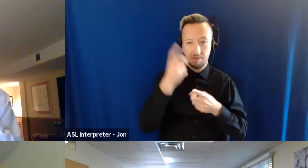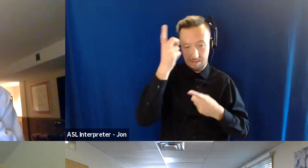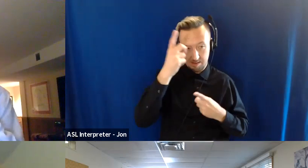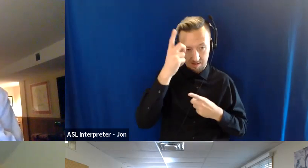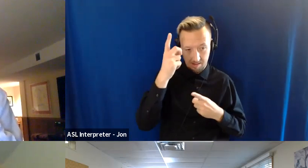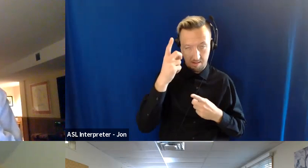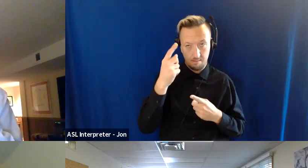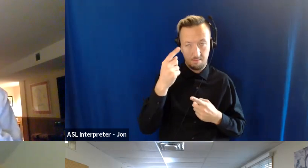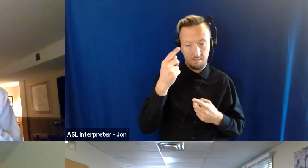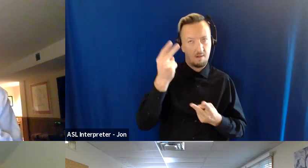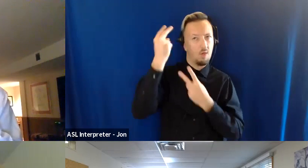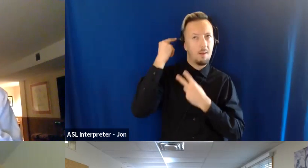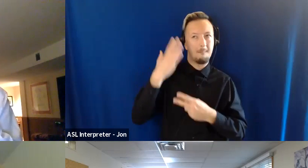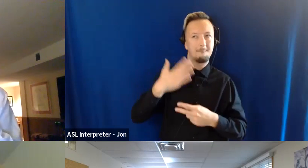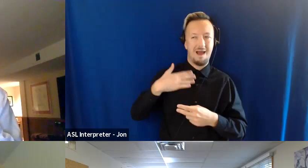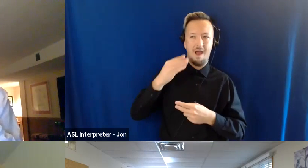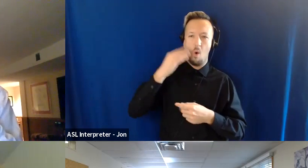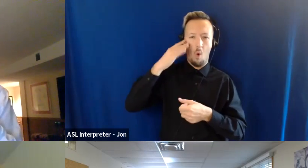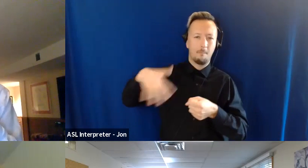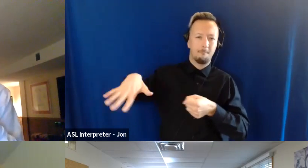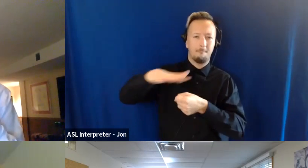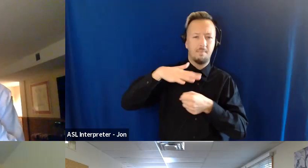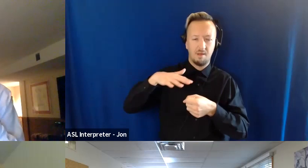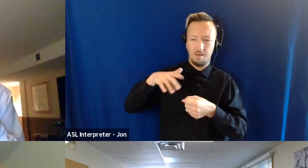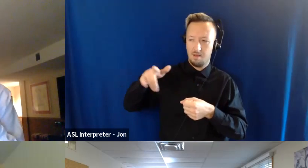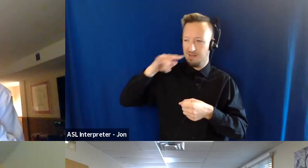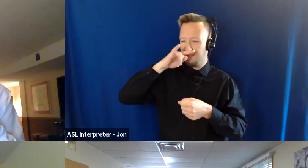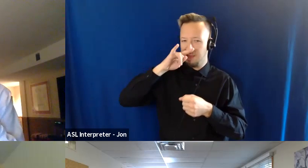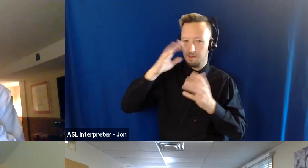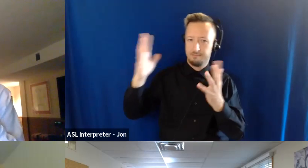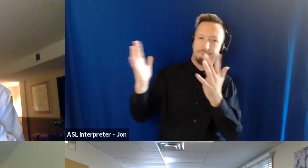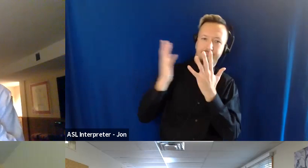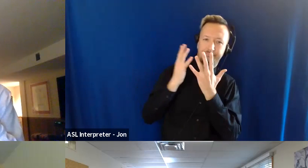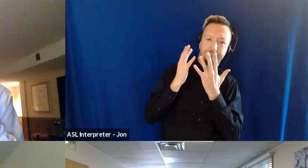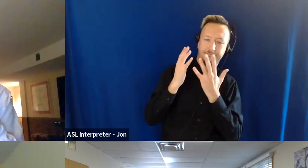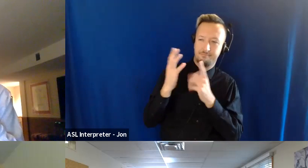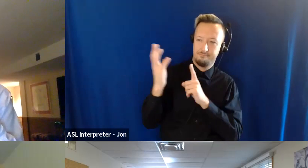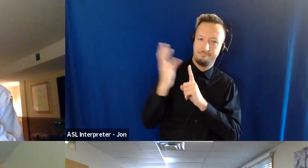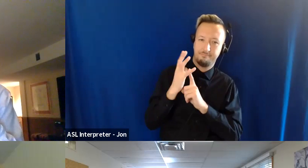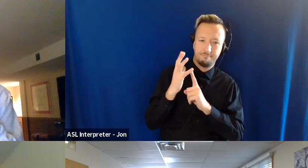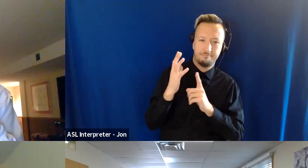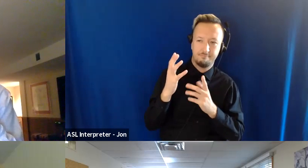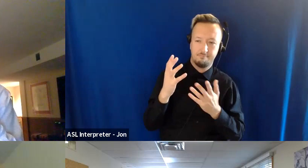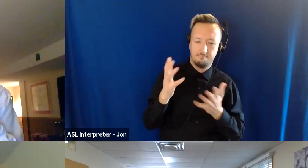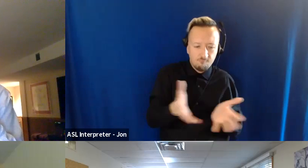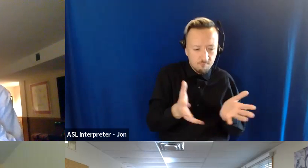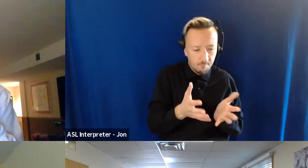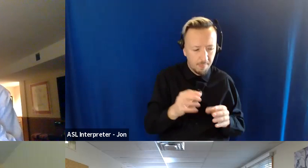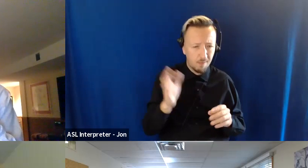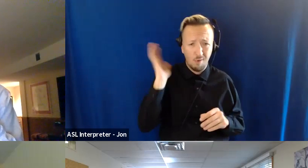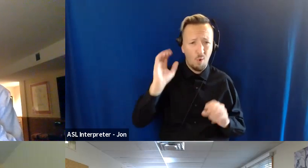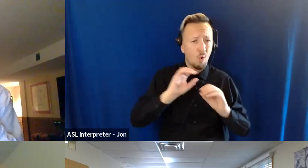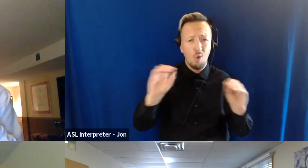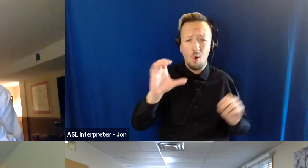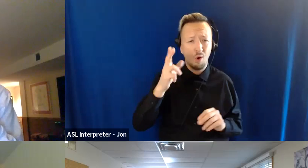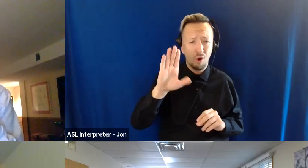thinking back to my neighborhood, the kids just kind of rally around you as a natural kind of conduit. There wasn't curb cuts, so